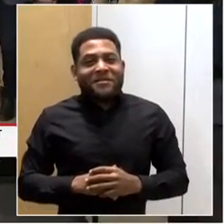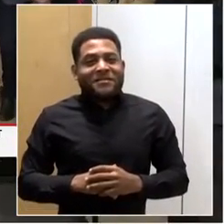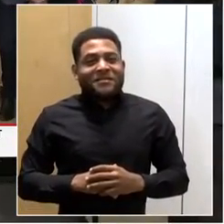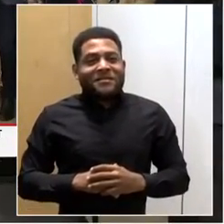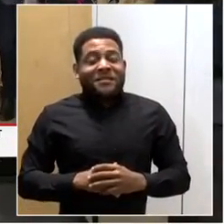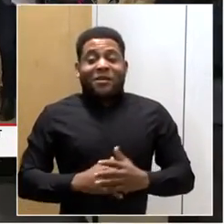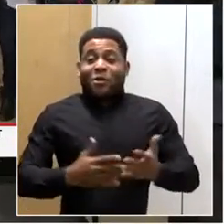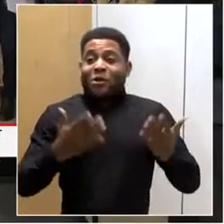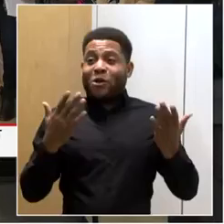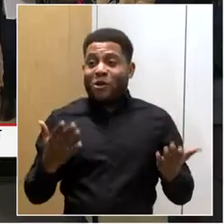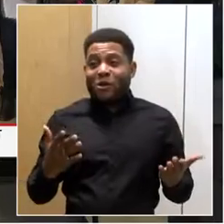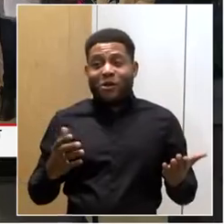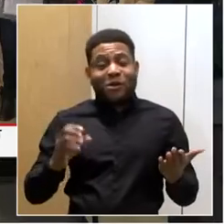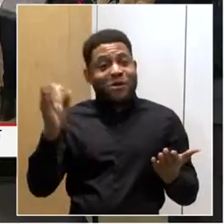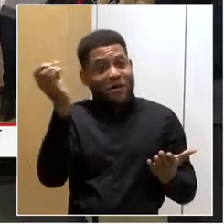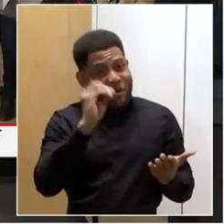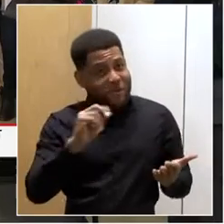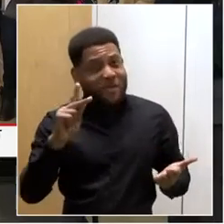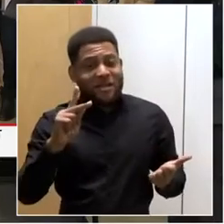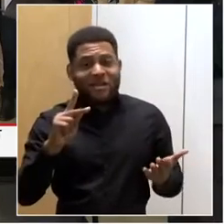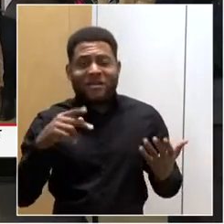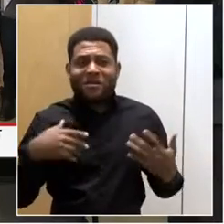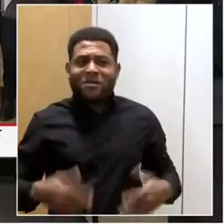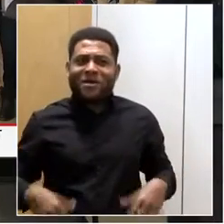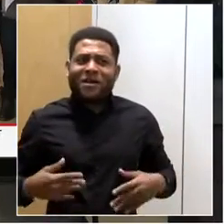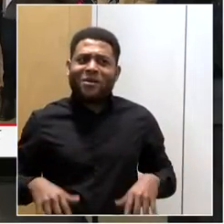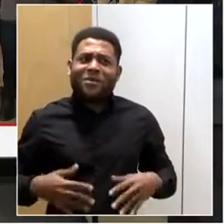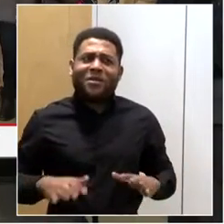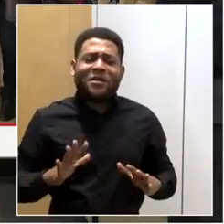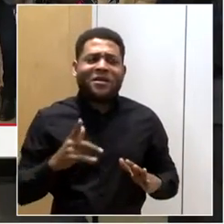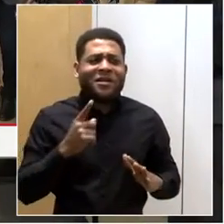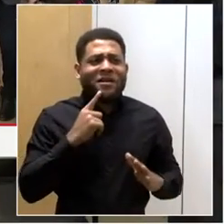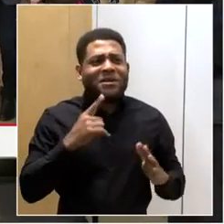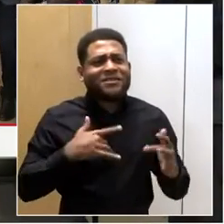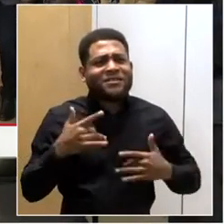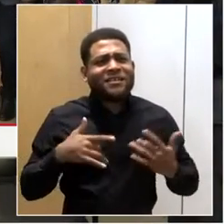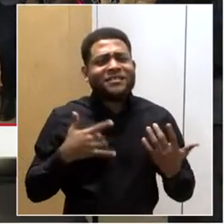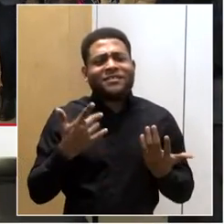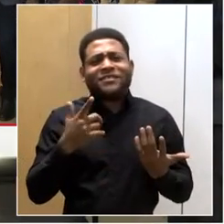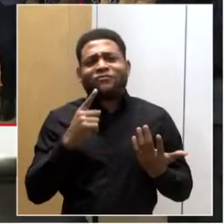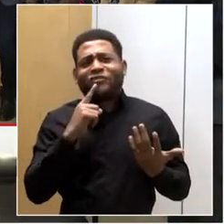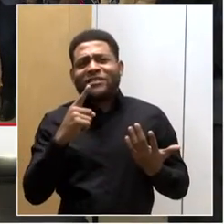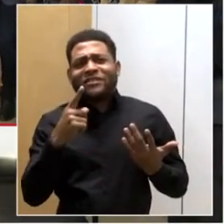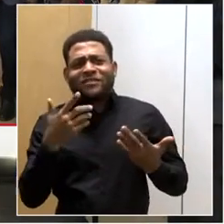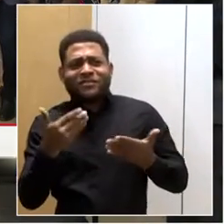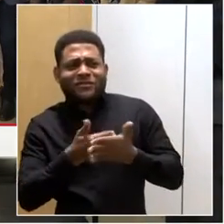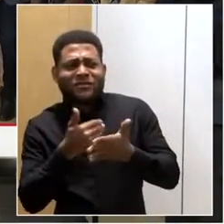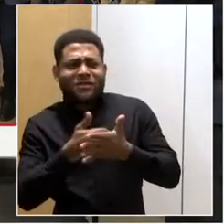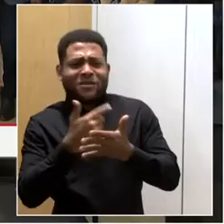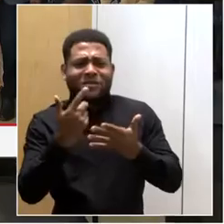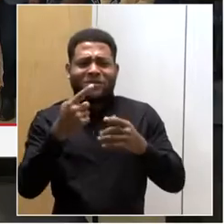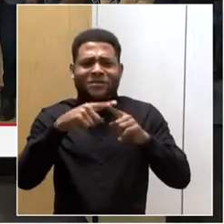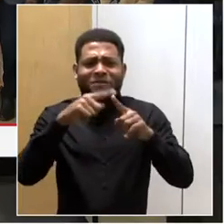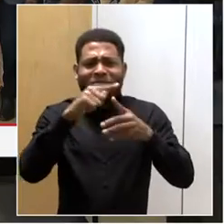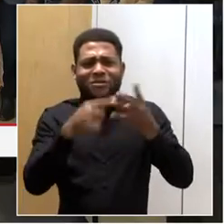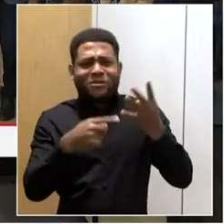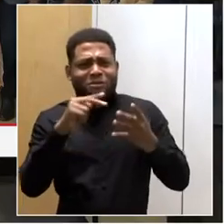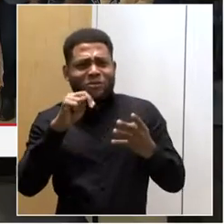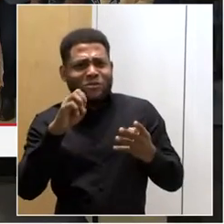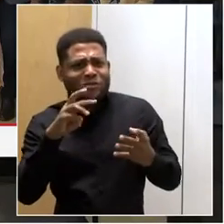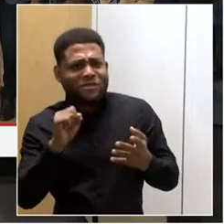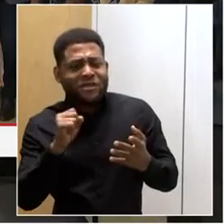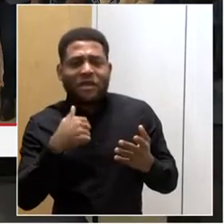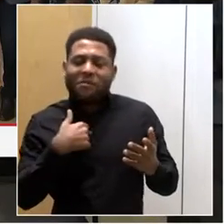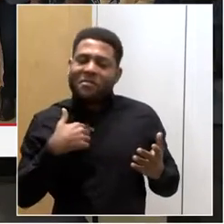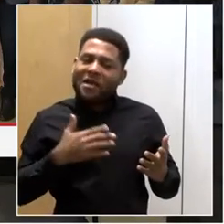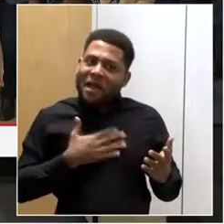Okay, so this is some exciting news that we are hearing, and I'm so grateful for all of you being